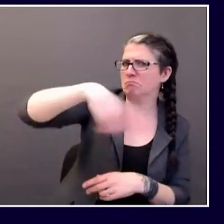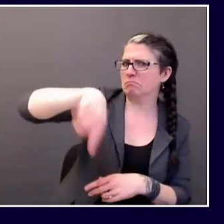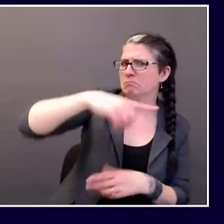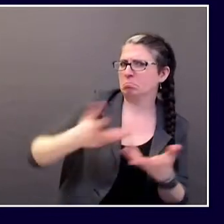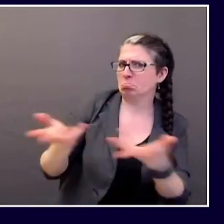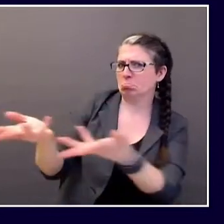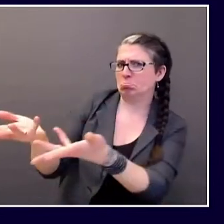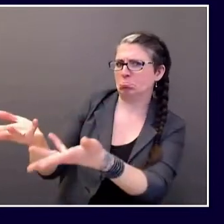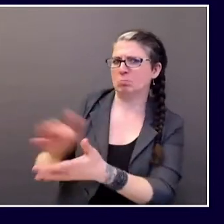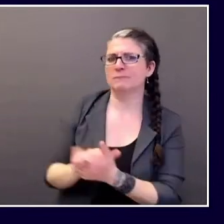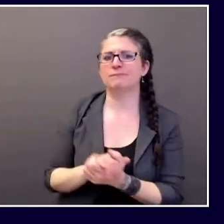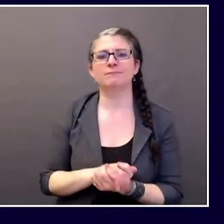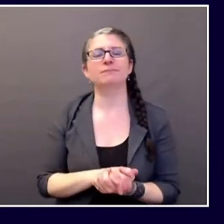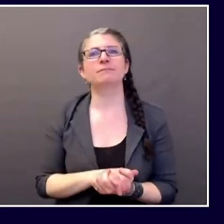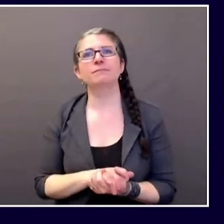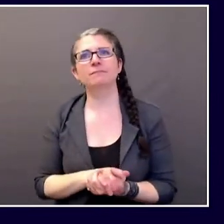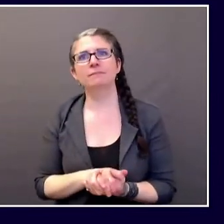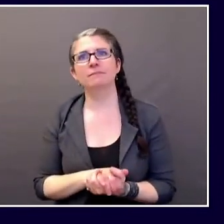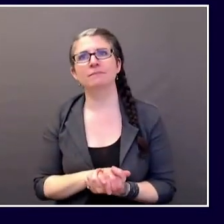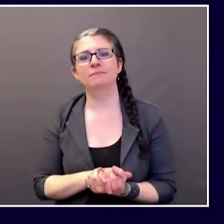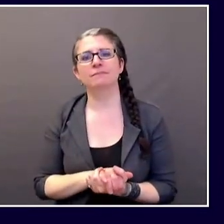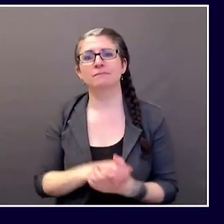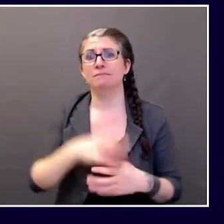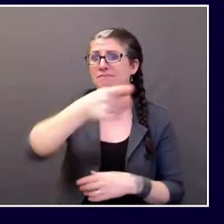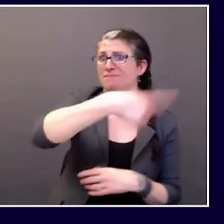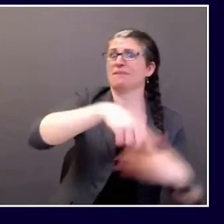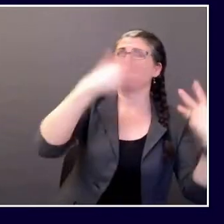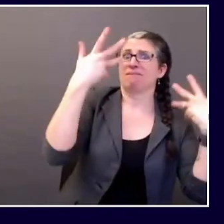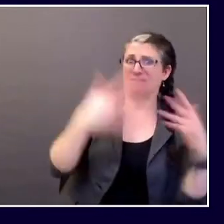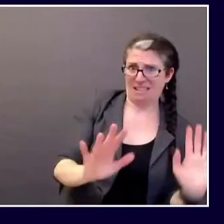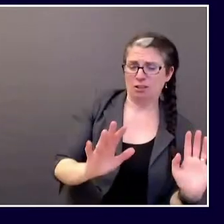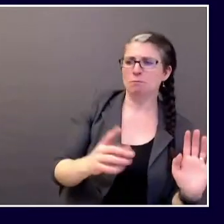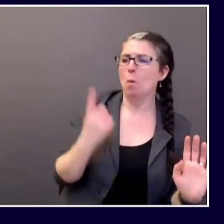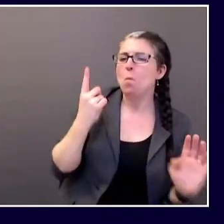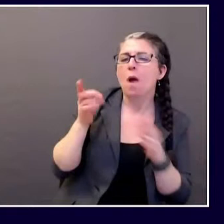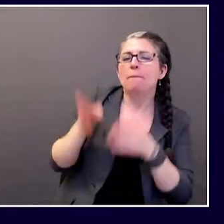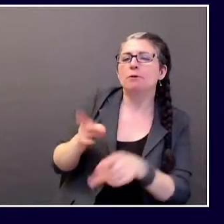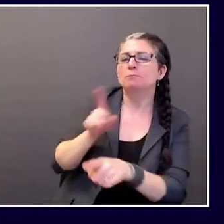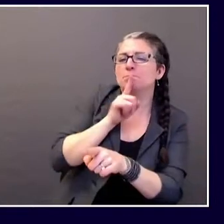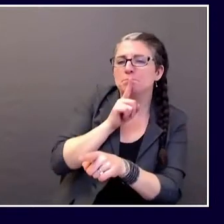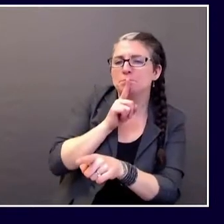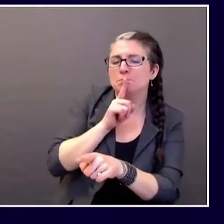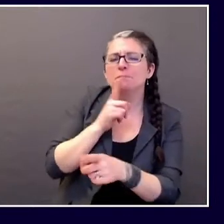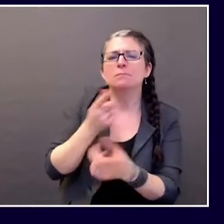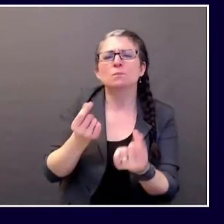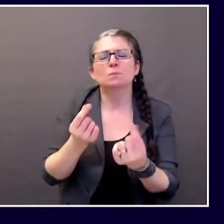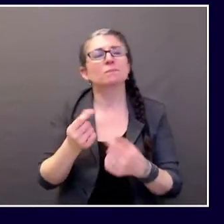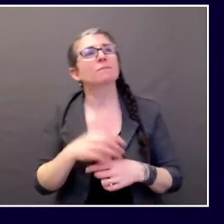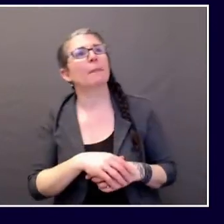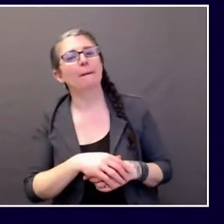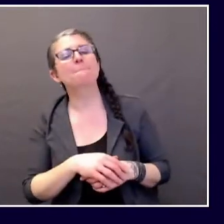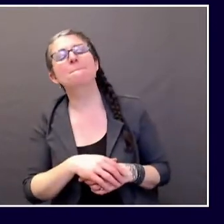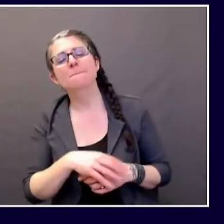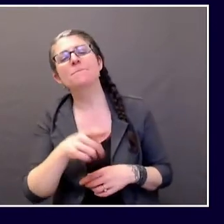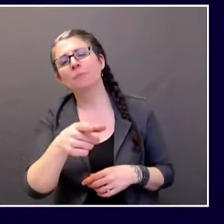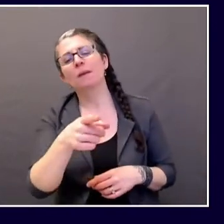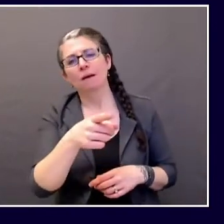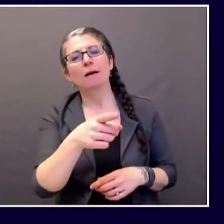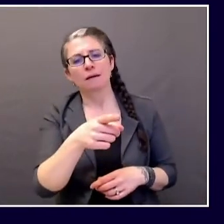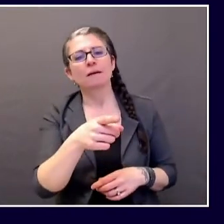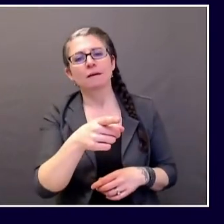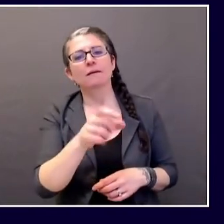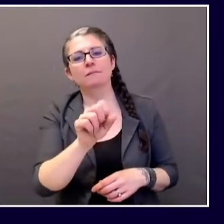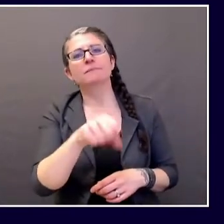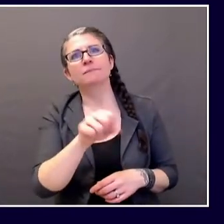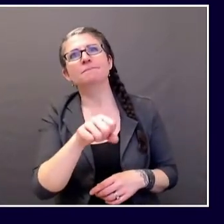Chris, I want to just recap the scenario really quickly because the facts matter here. But there have been emerging data for the